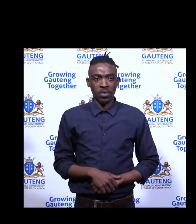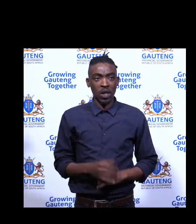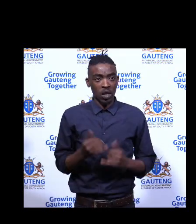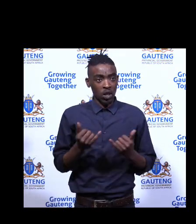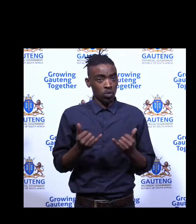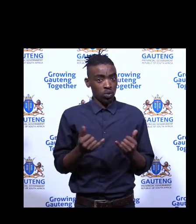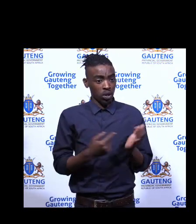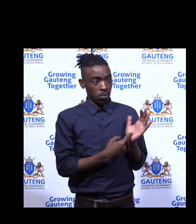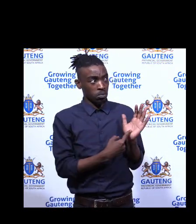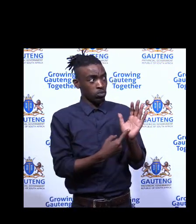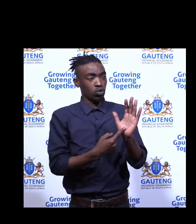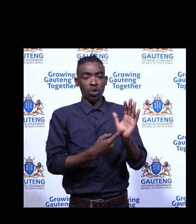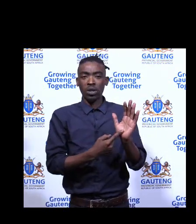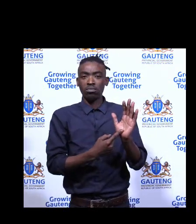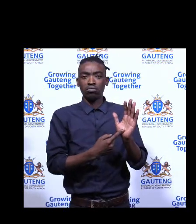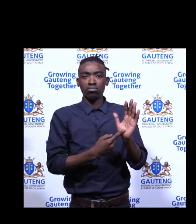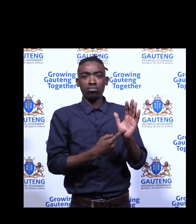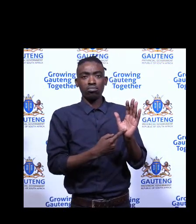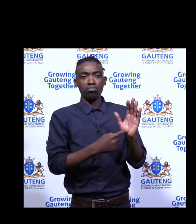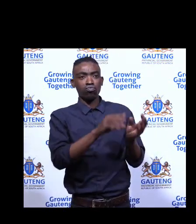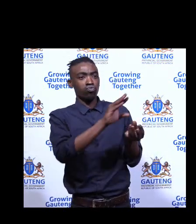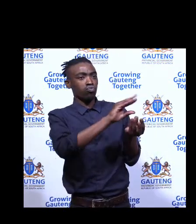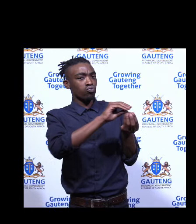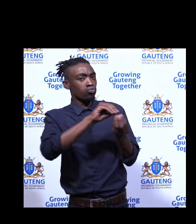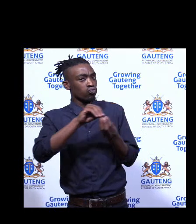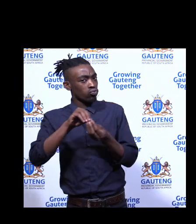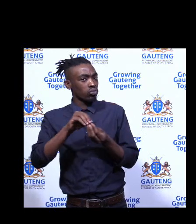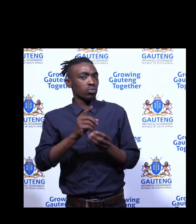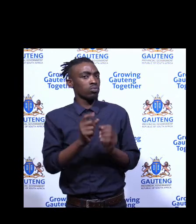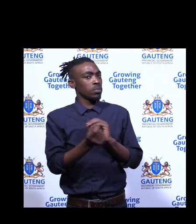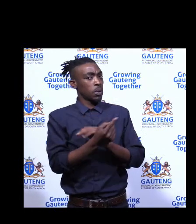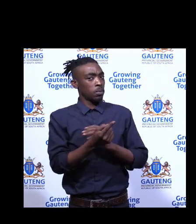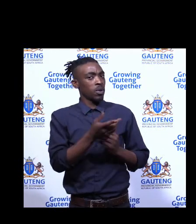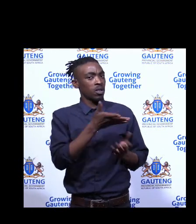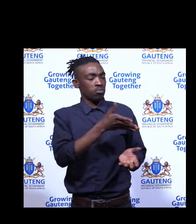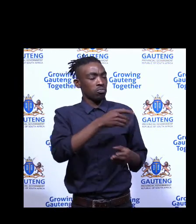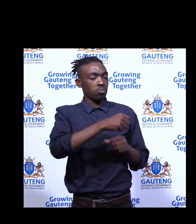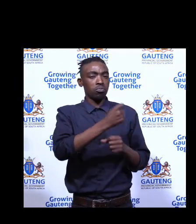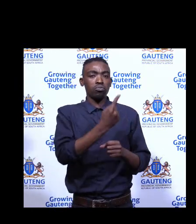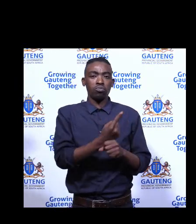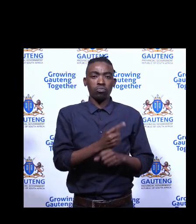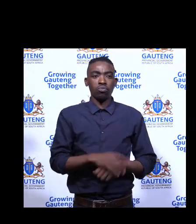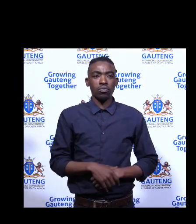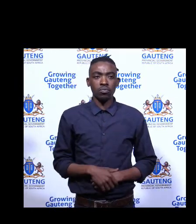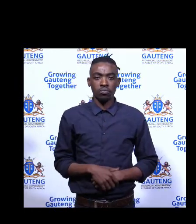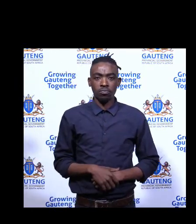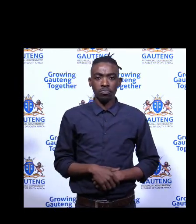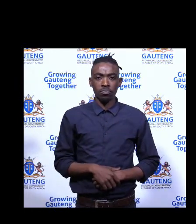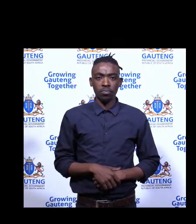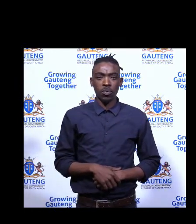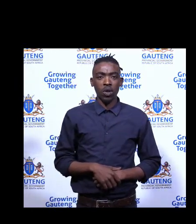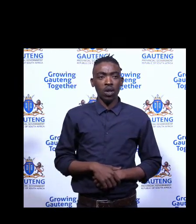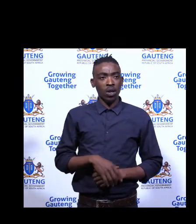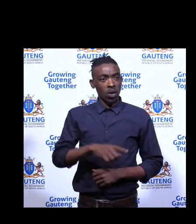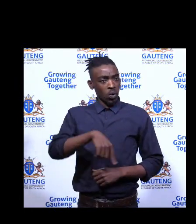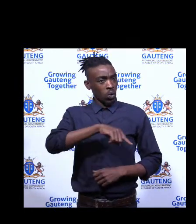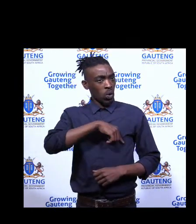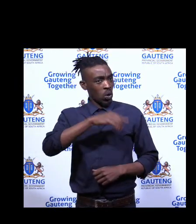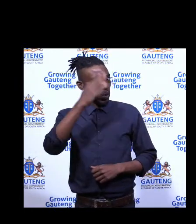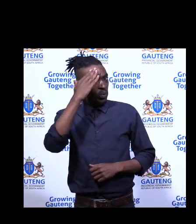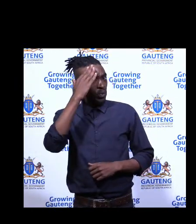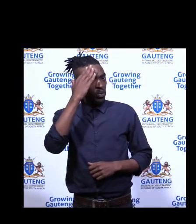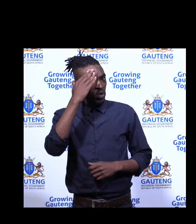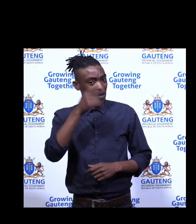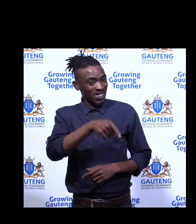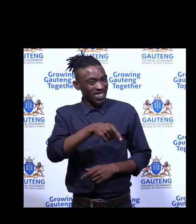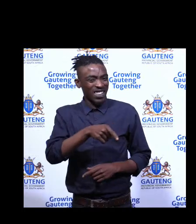going to be presenting today. And just the second word really I want to say is that I think we all know models are useful for a number